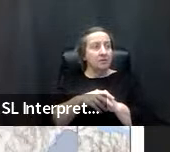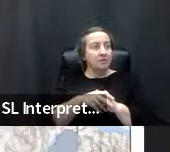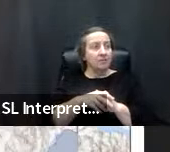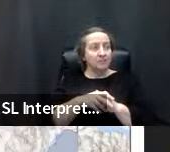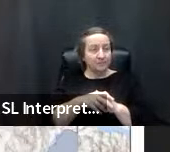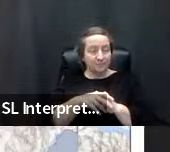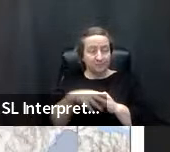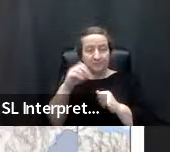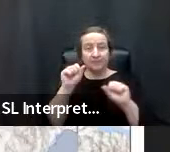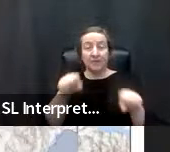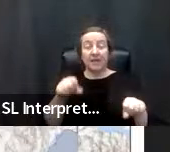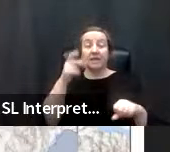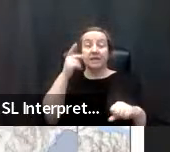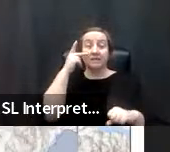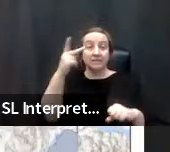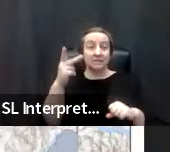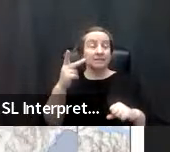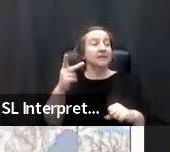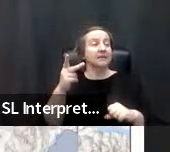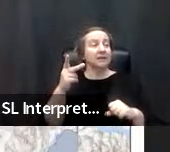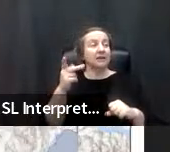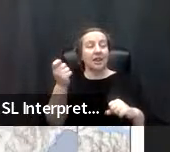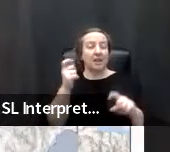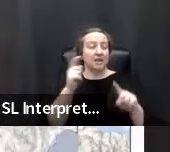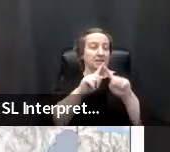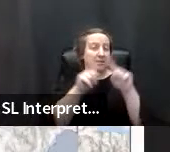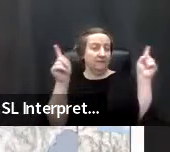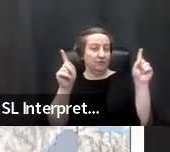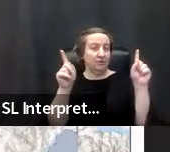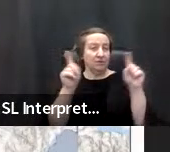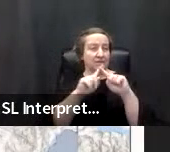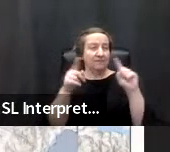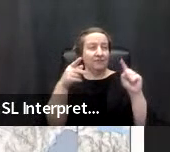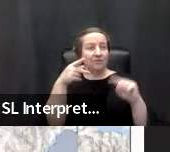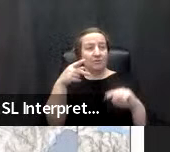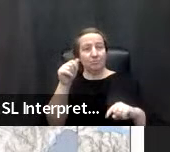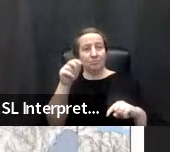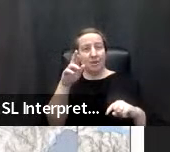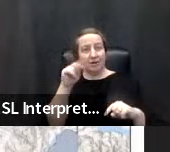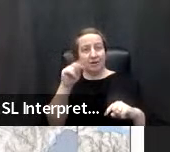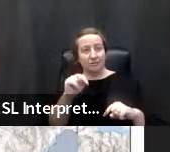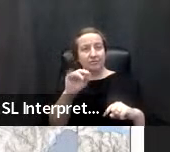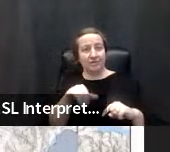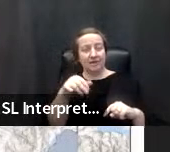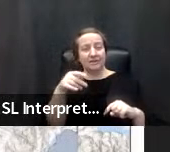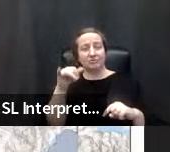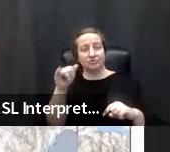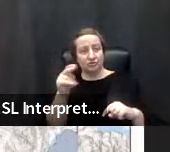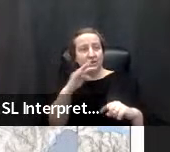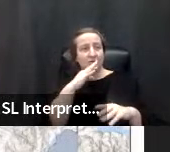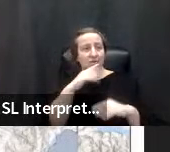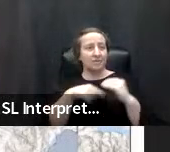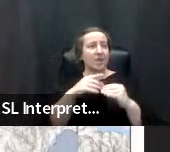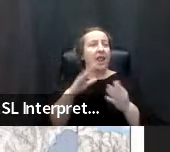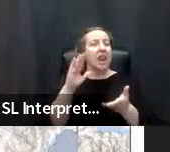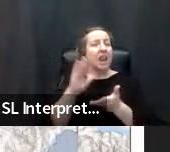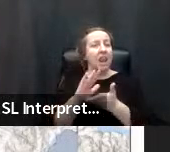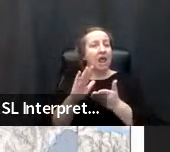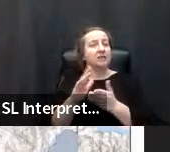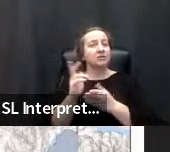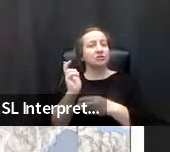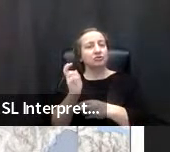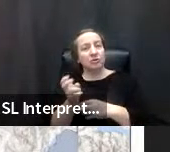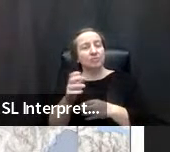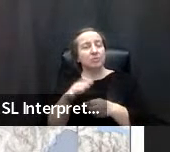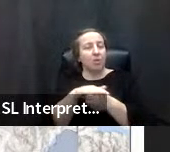Thank you. So you can see that there's a little different, there's different patterns as Jan was kind of pointing out, discussing earlier. So we've got less trips, kind of